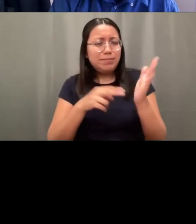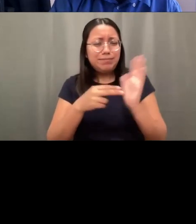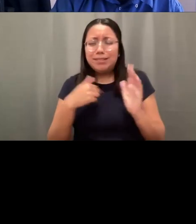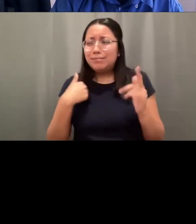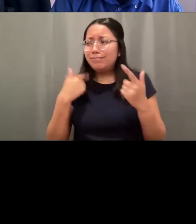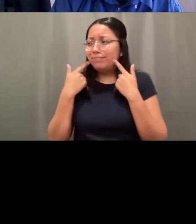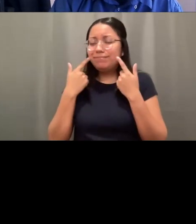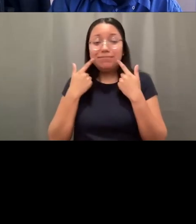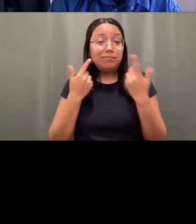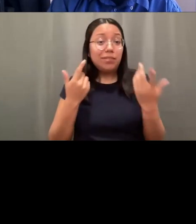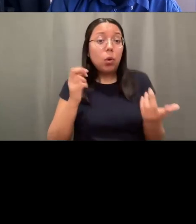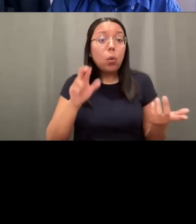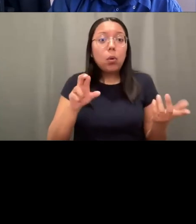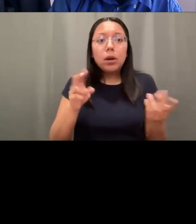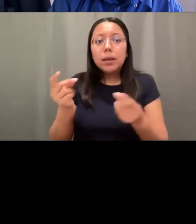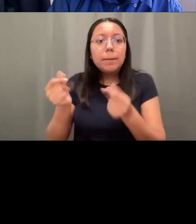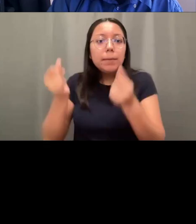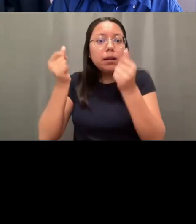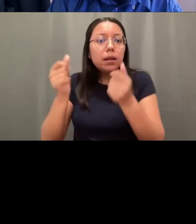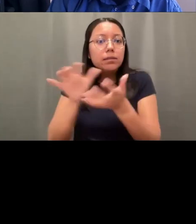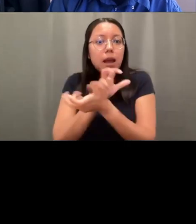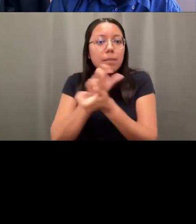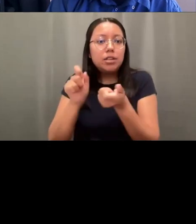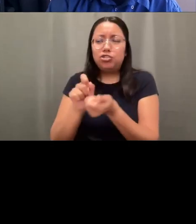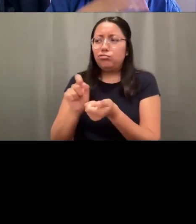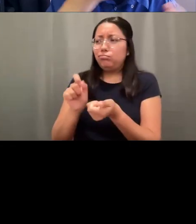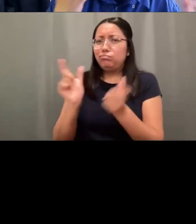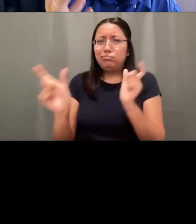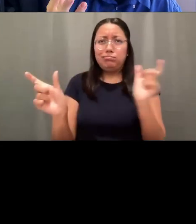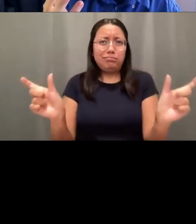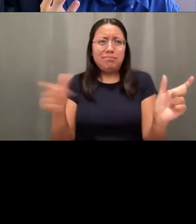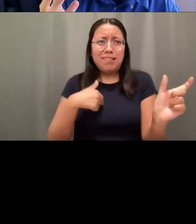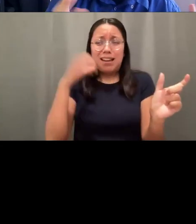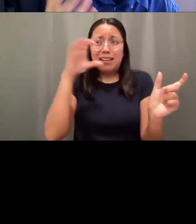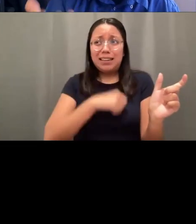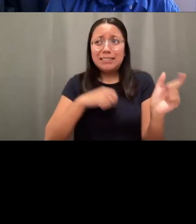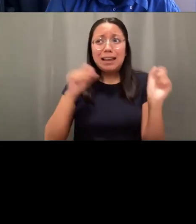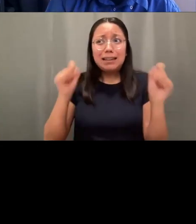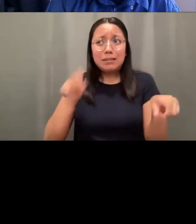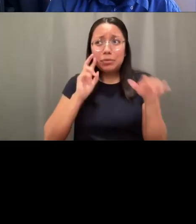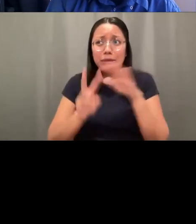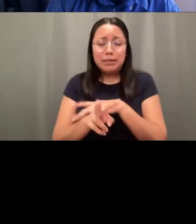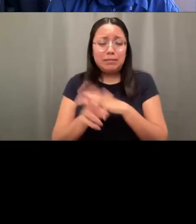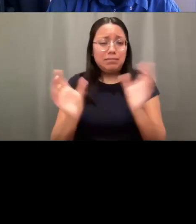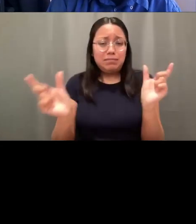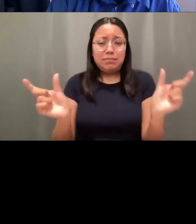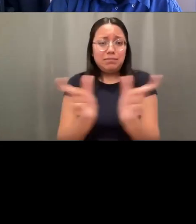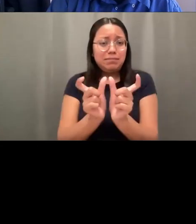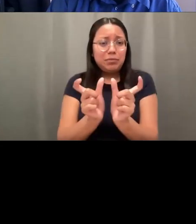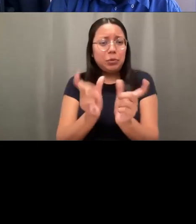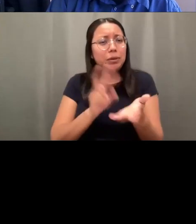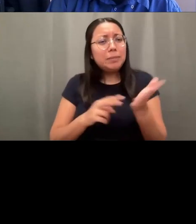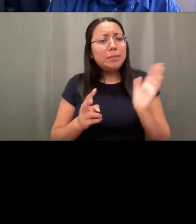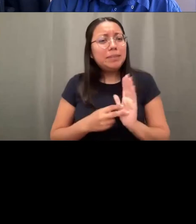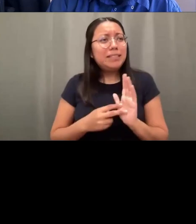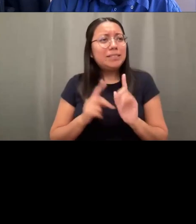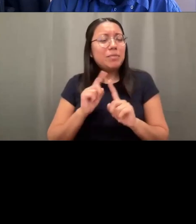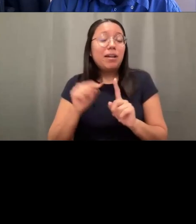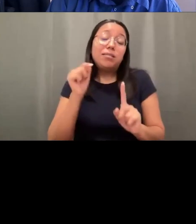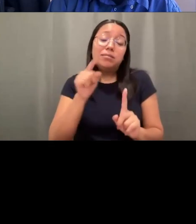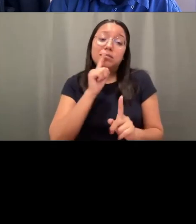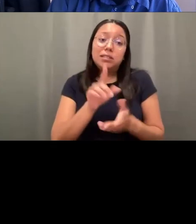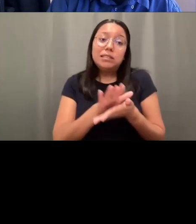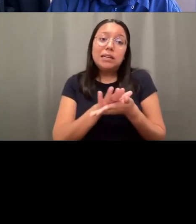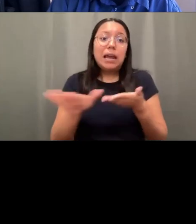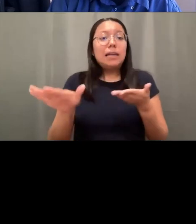of imagine what those two things mean, but this is a nice clinical definition, and it probably